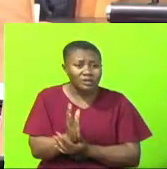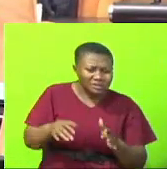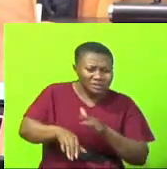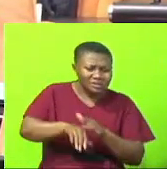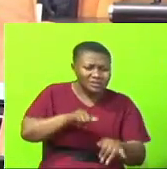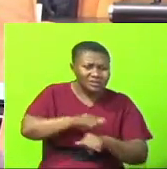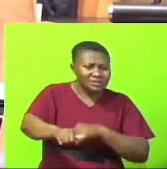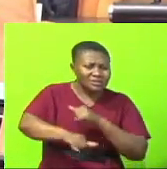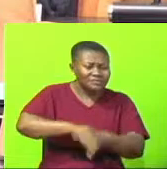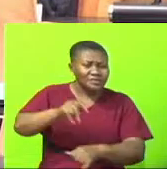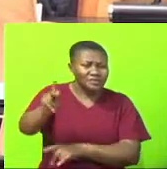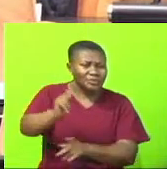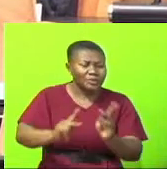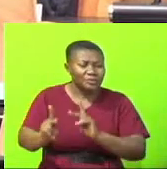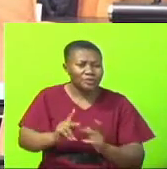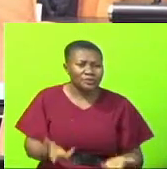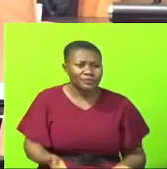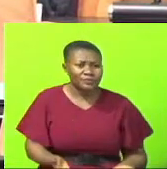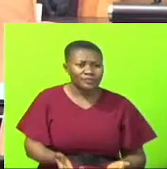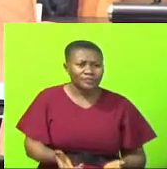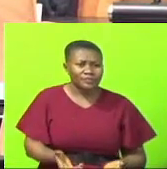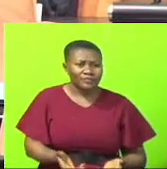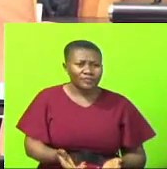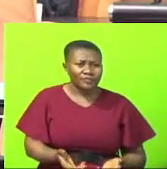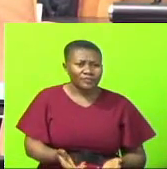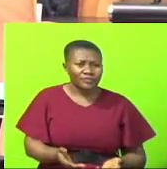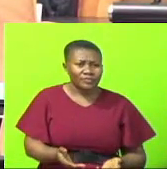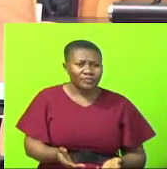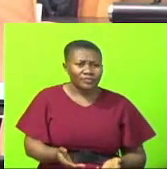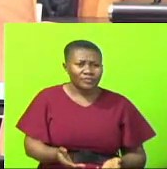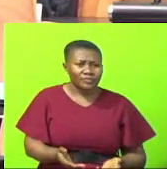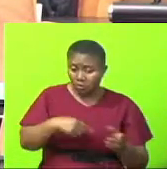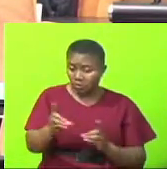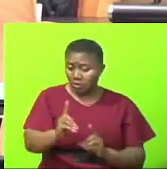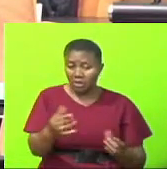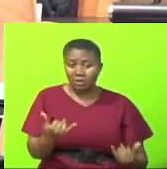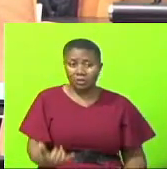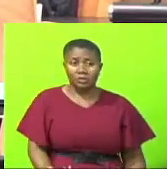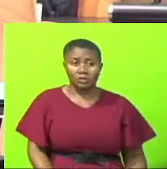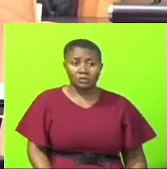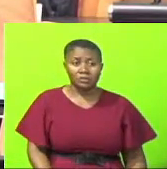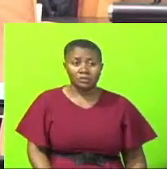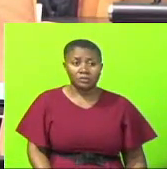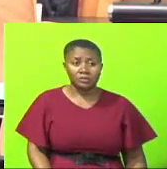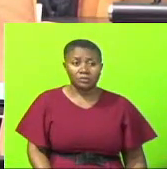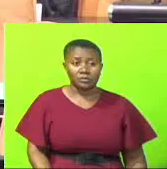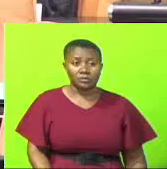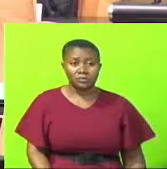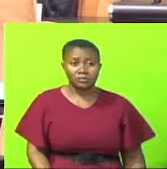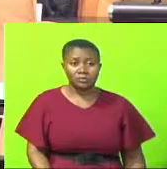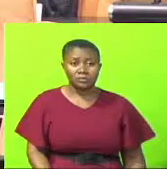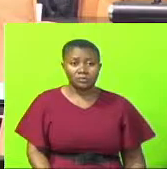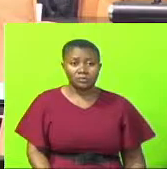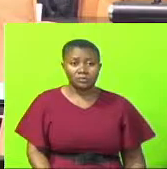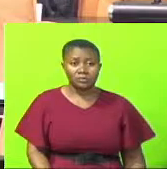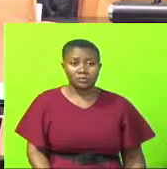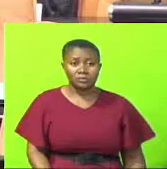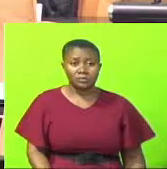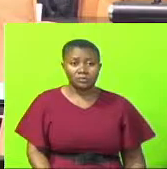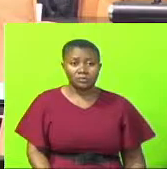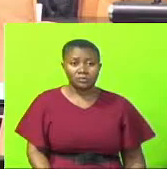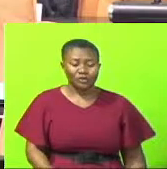loan. That is a correct provision we have made, including several others. So for us to get up here and say